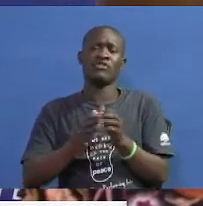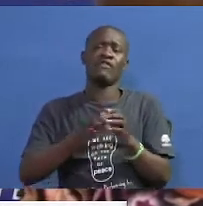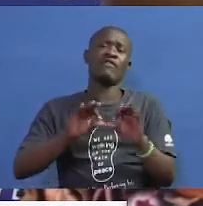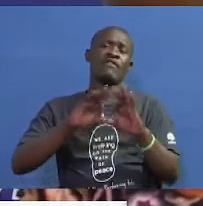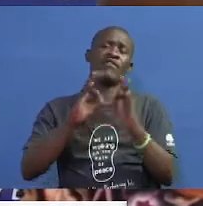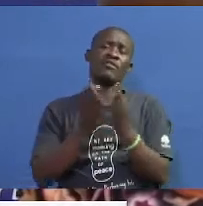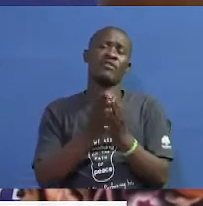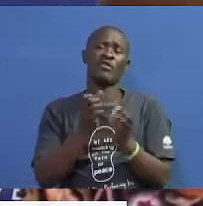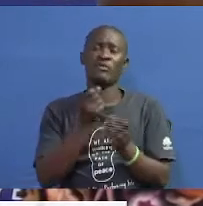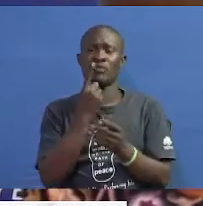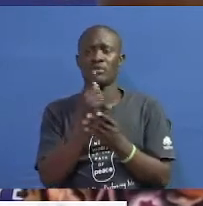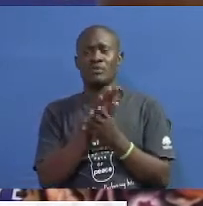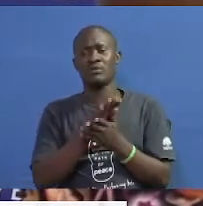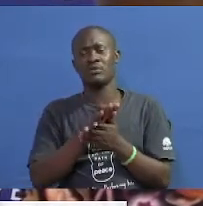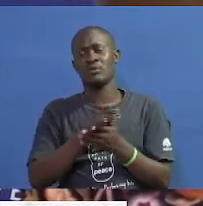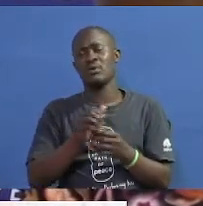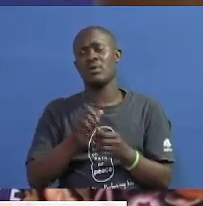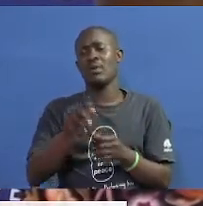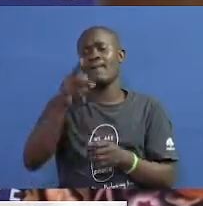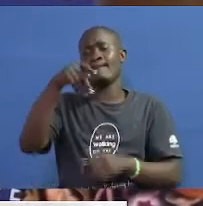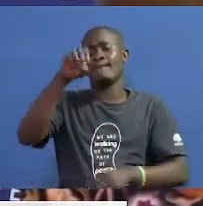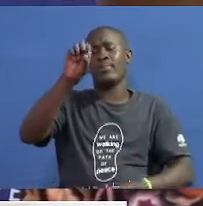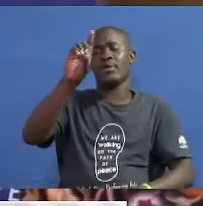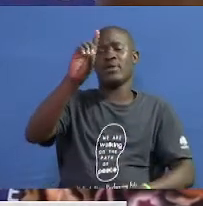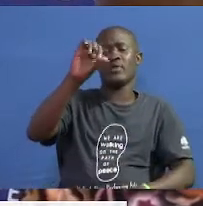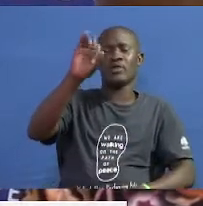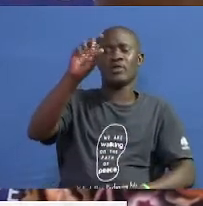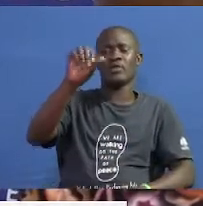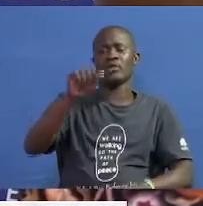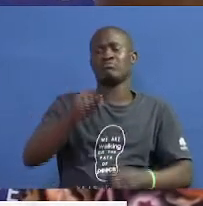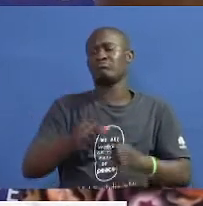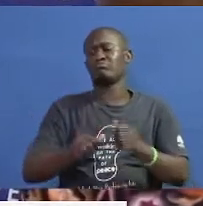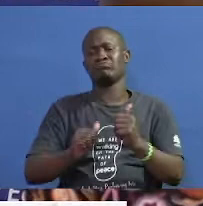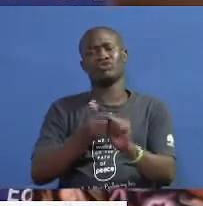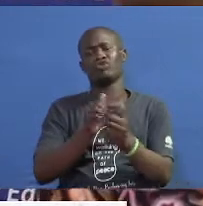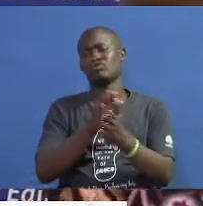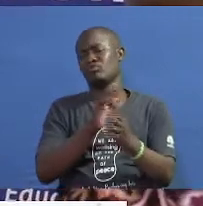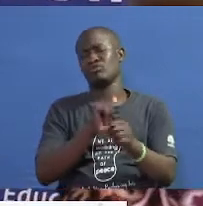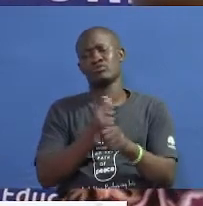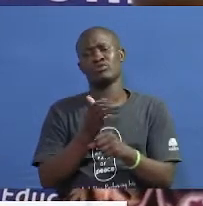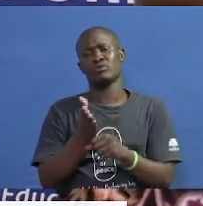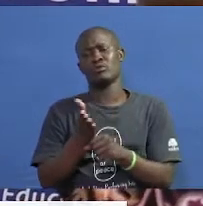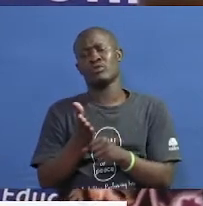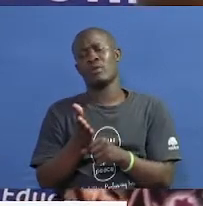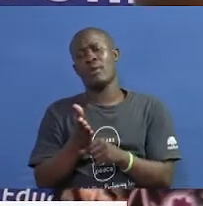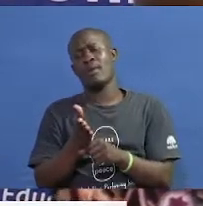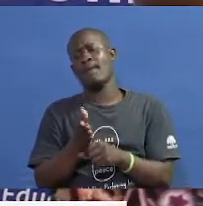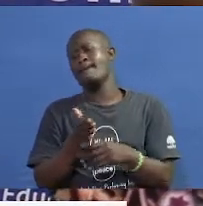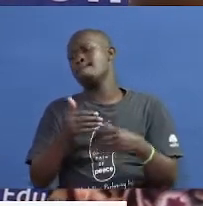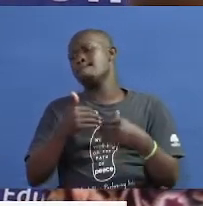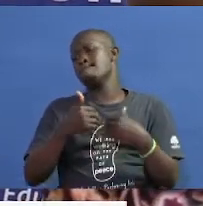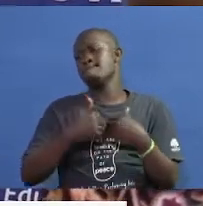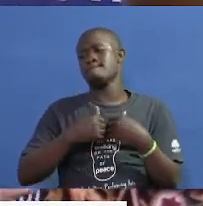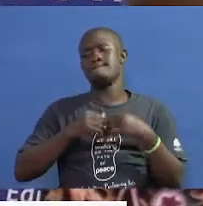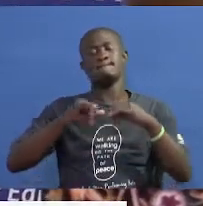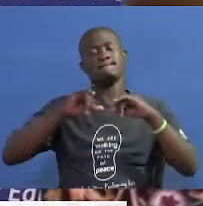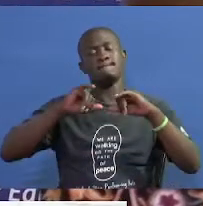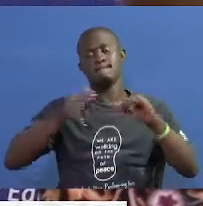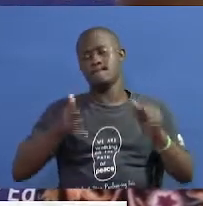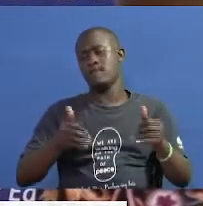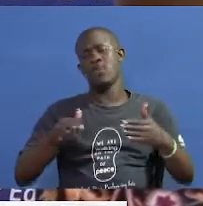family medicine, obstetrics, pediatrics, and sports medicine, musculoskeletal. We have